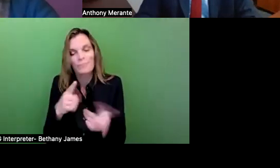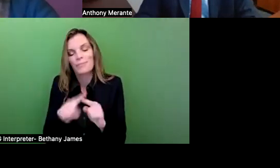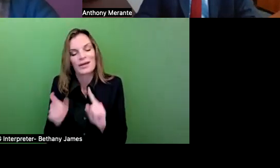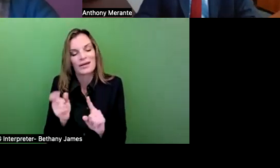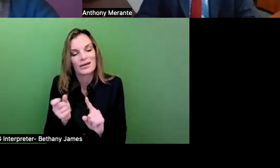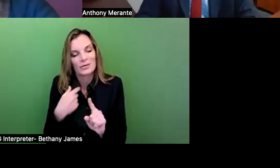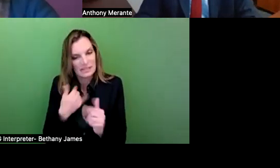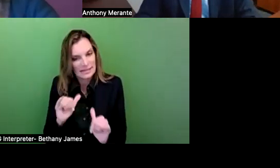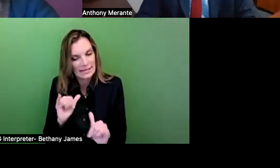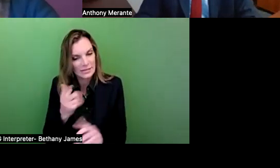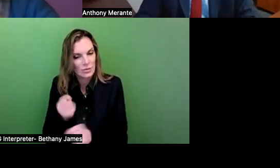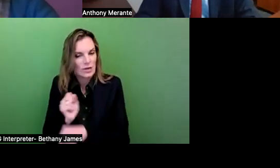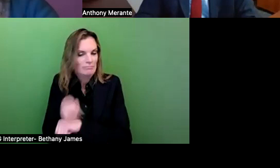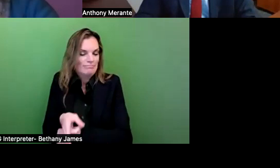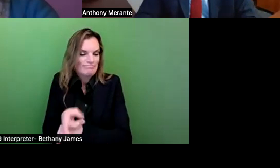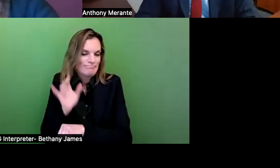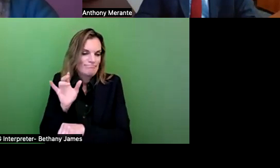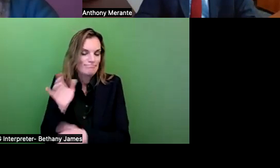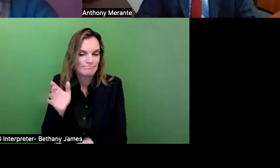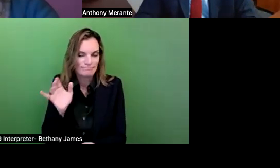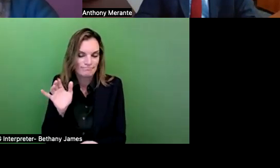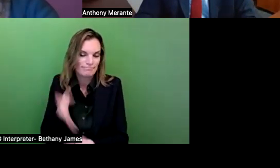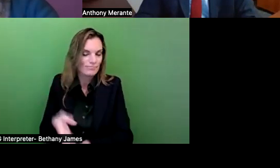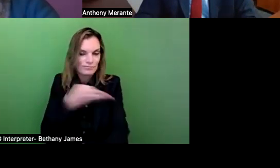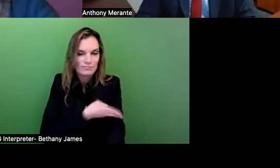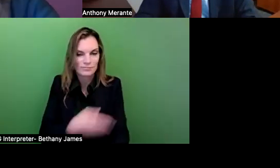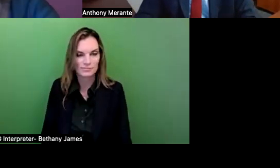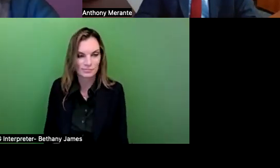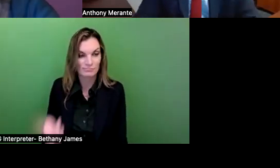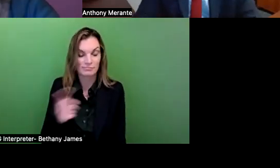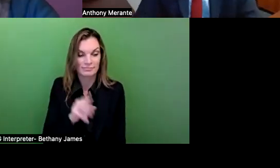day. Thank you. Mr. Merante?